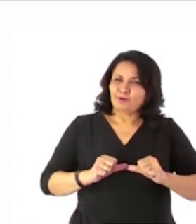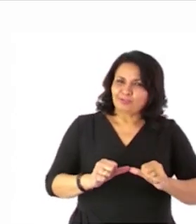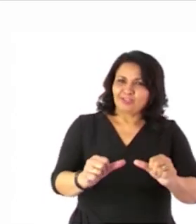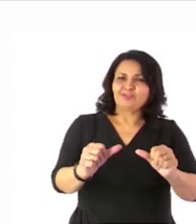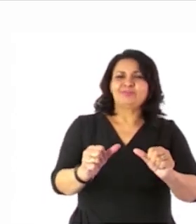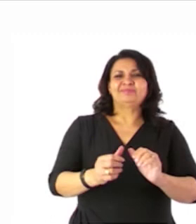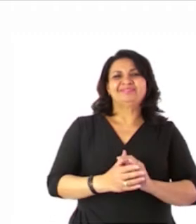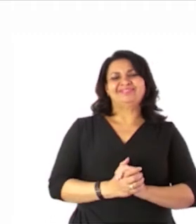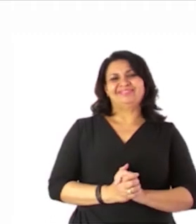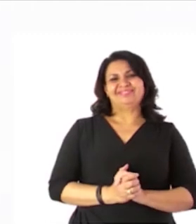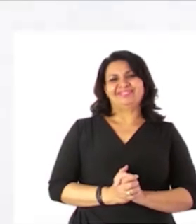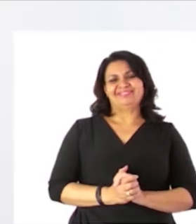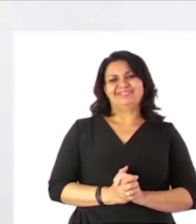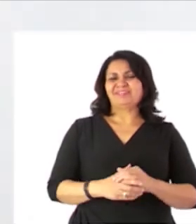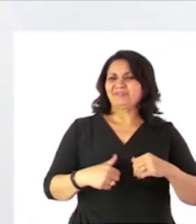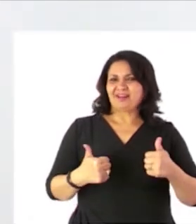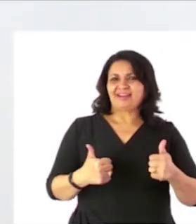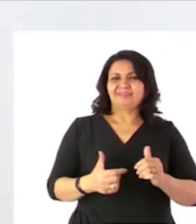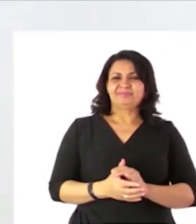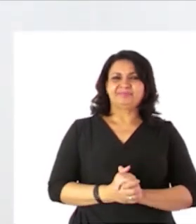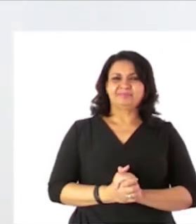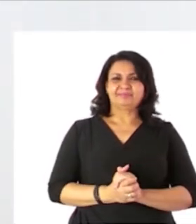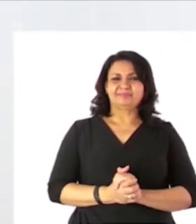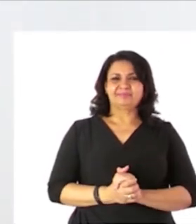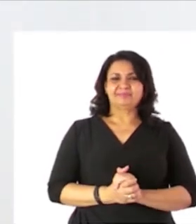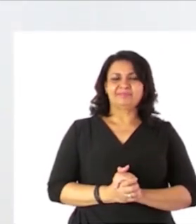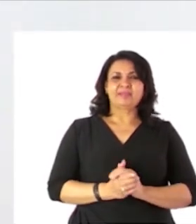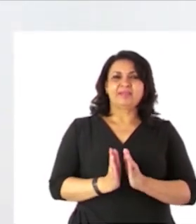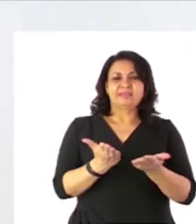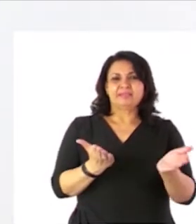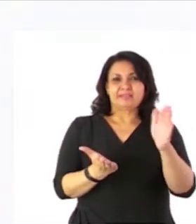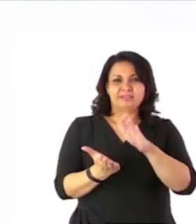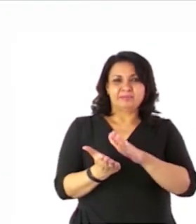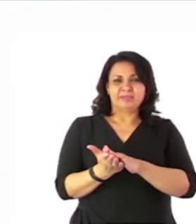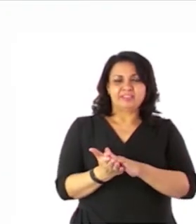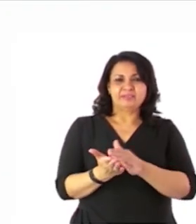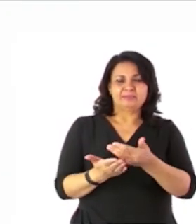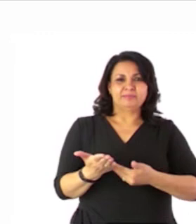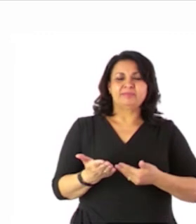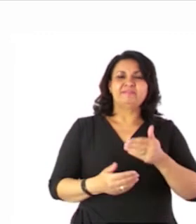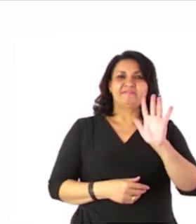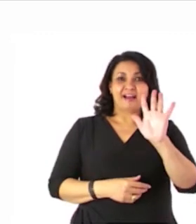home. Well done. Can we turn to page 5?